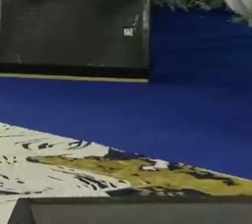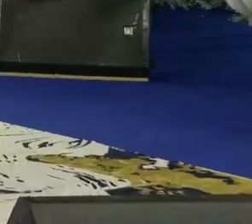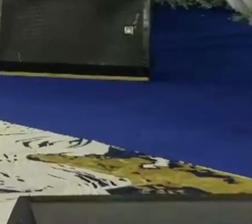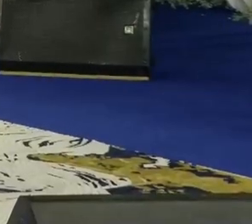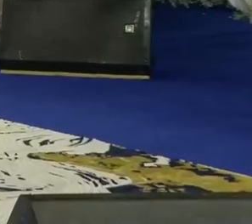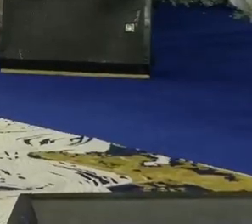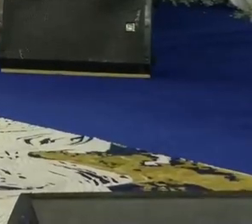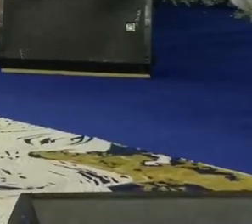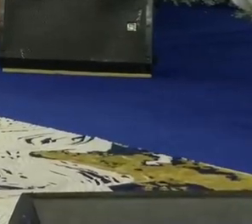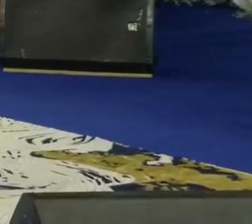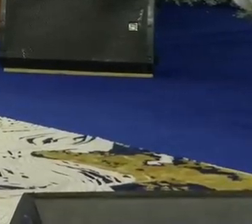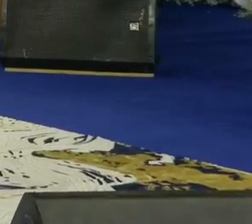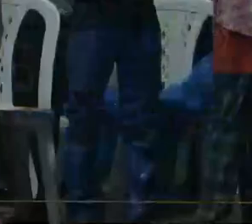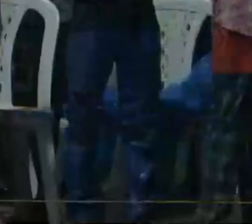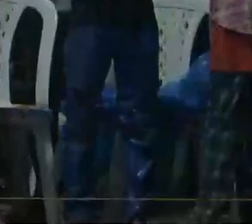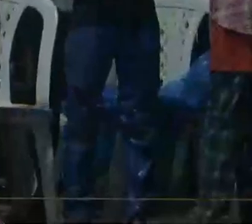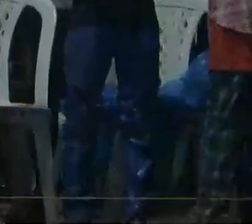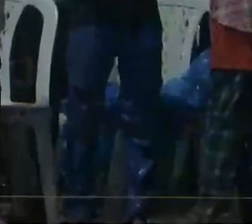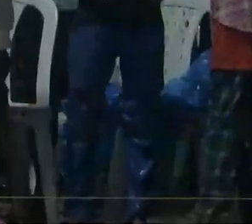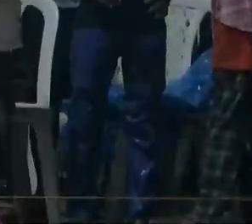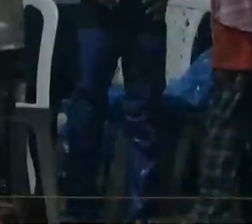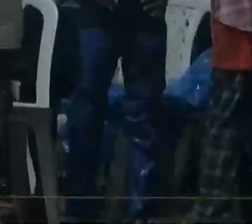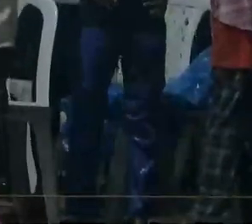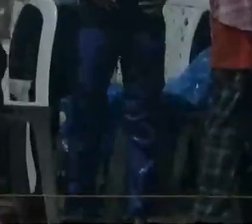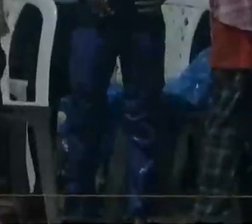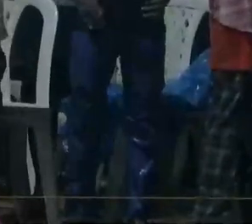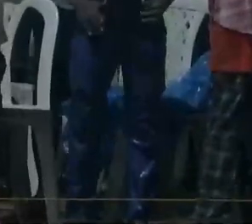I hold up, praise the Lord.